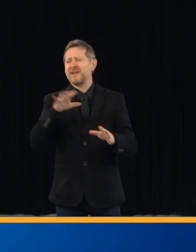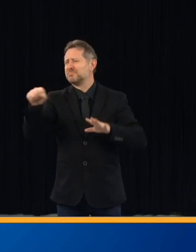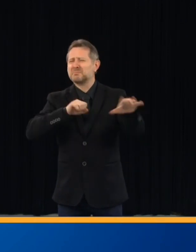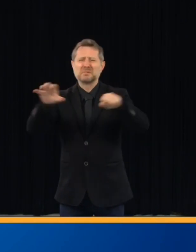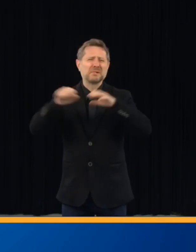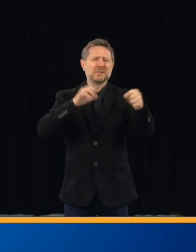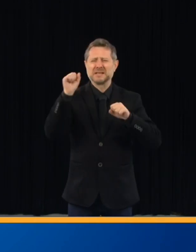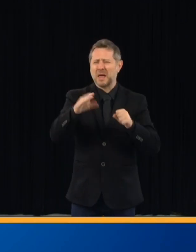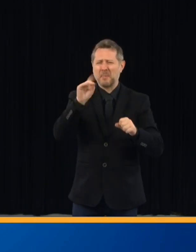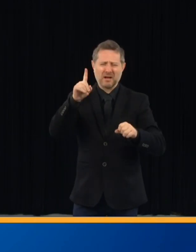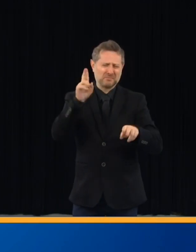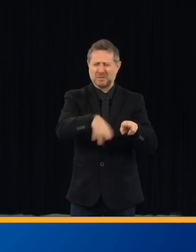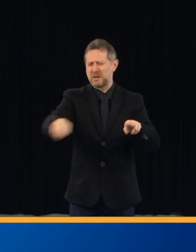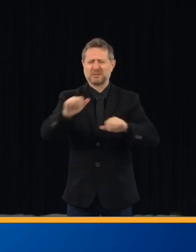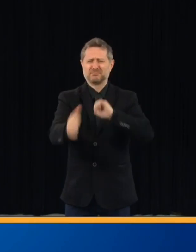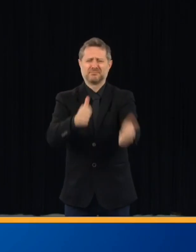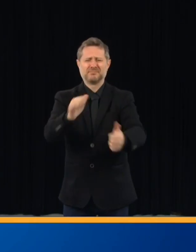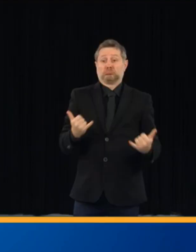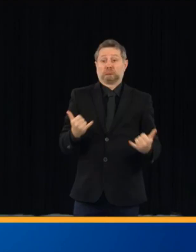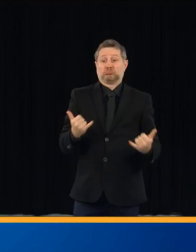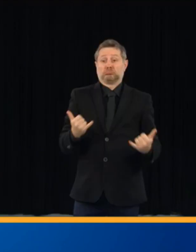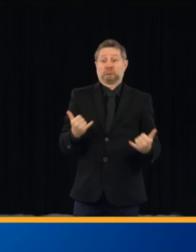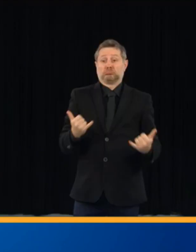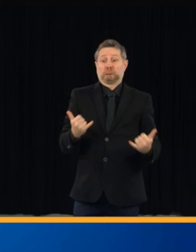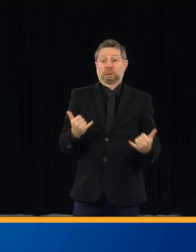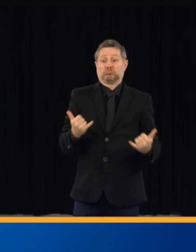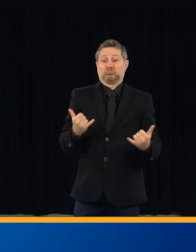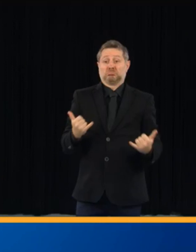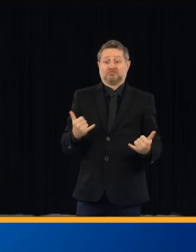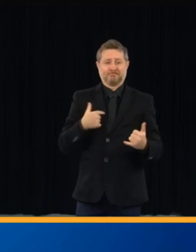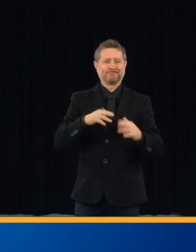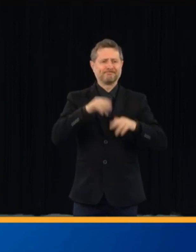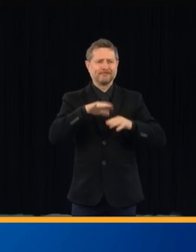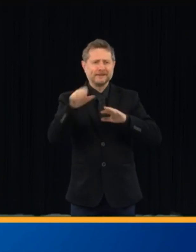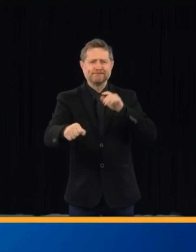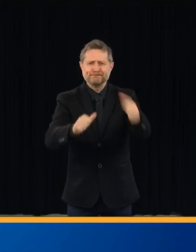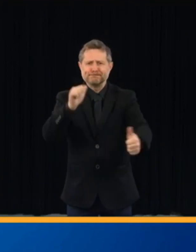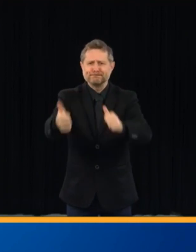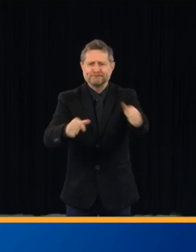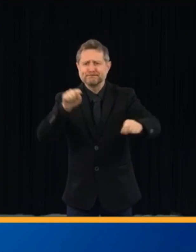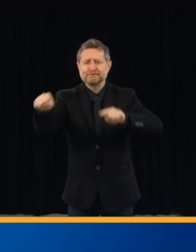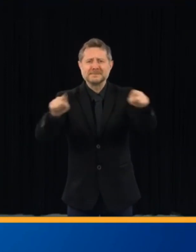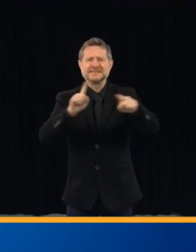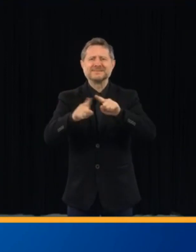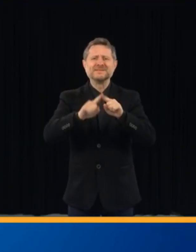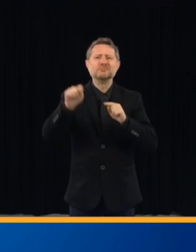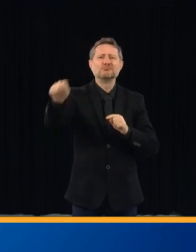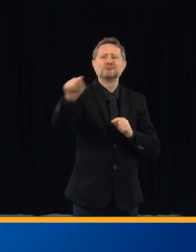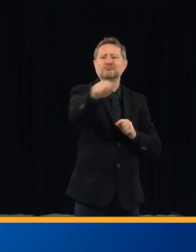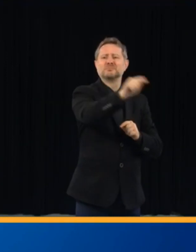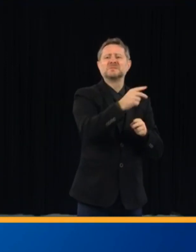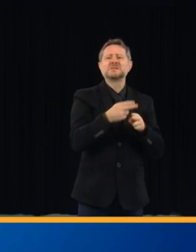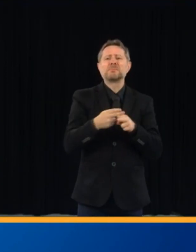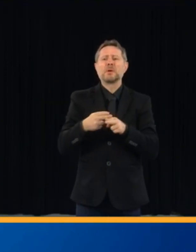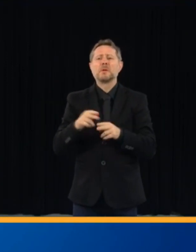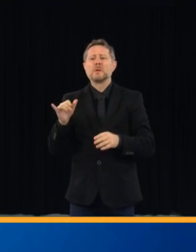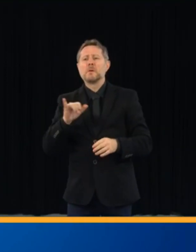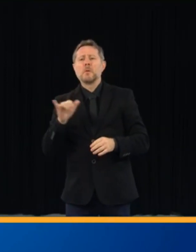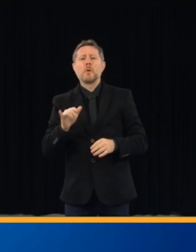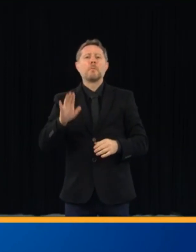and we're constructing additional facilities. We're now going to start at the Brooklyn Cruise